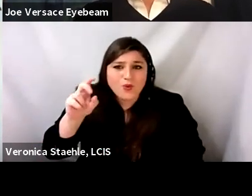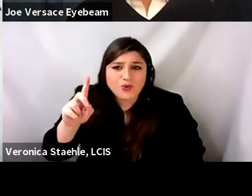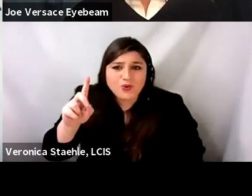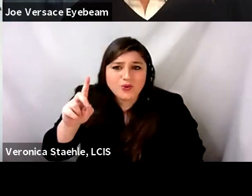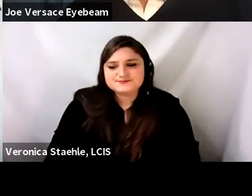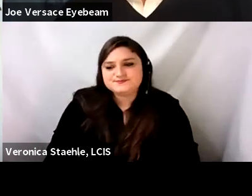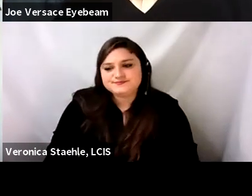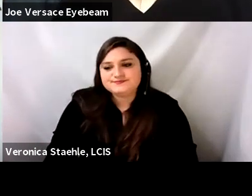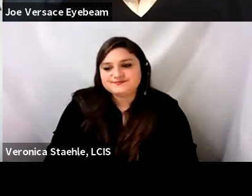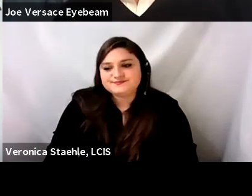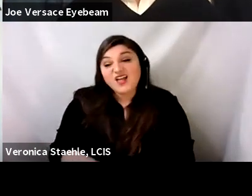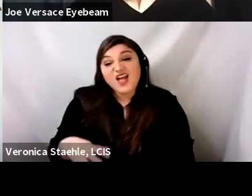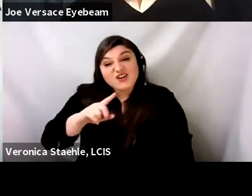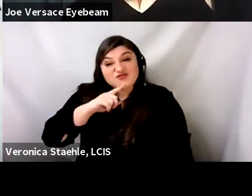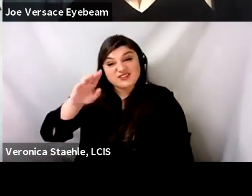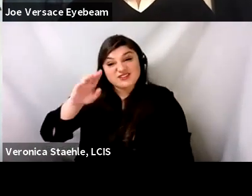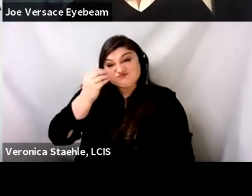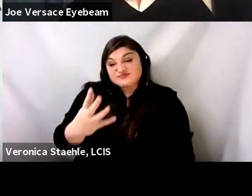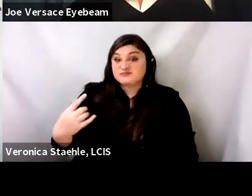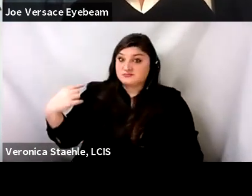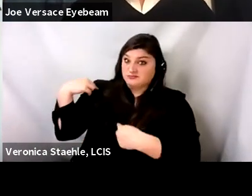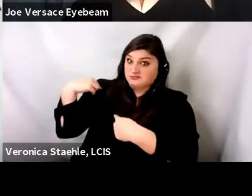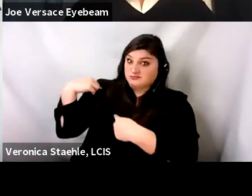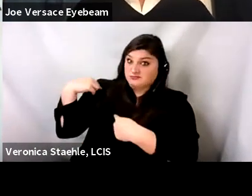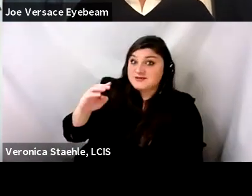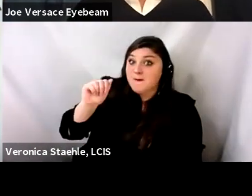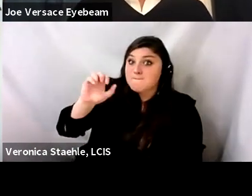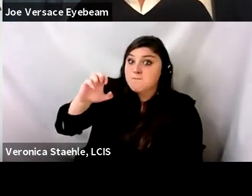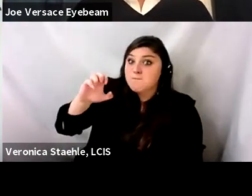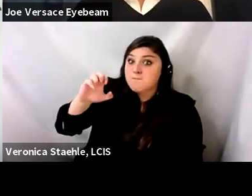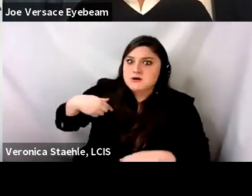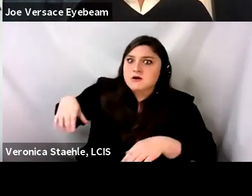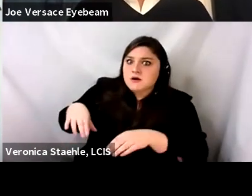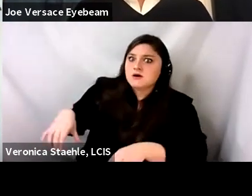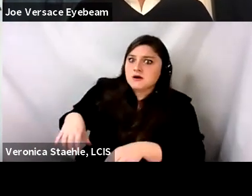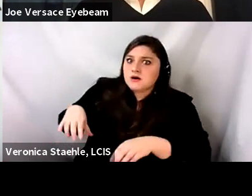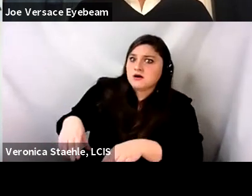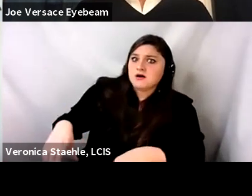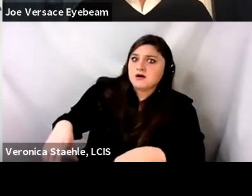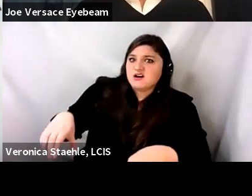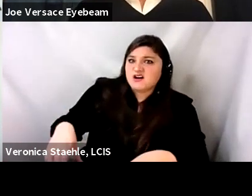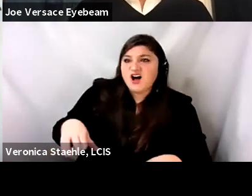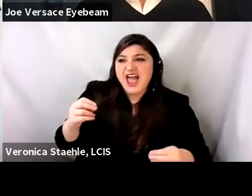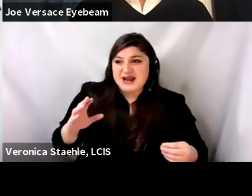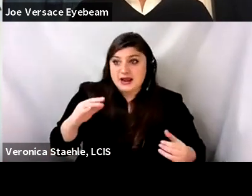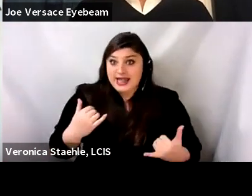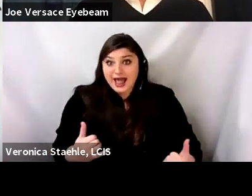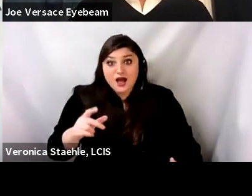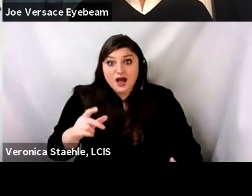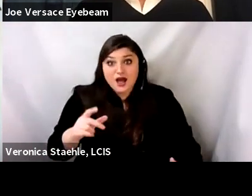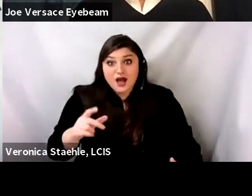actually start to sit down and process this year, to be perfectly honest. It's not over. And the kinds